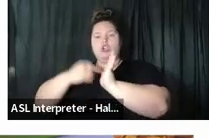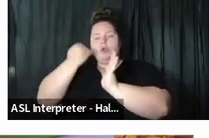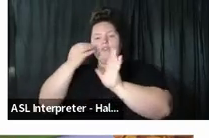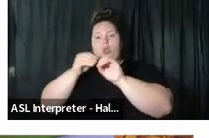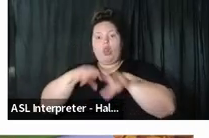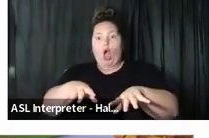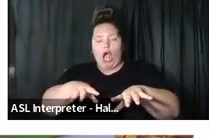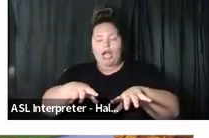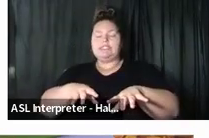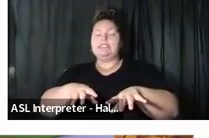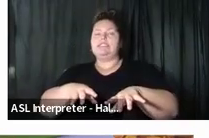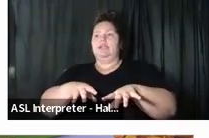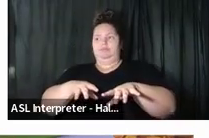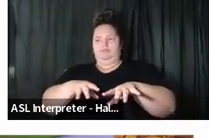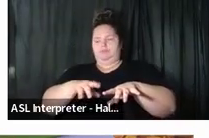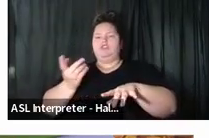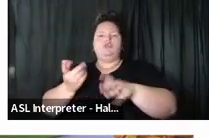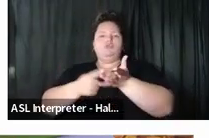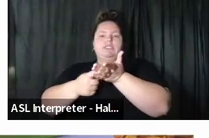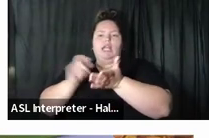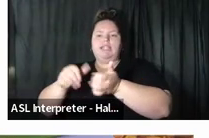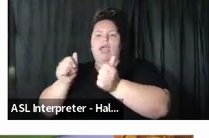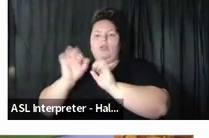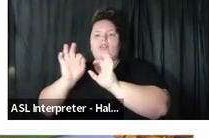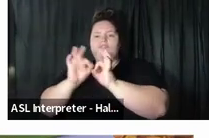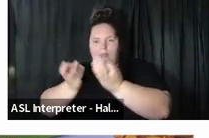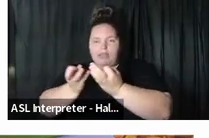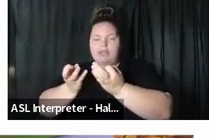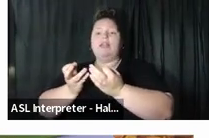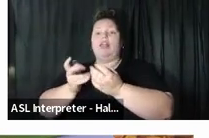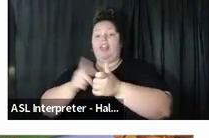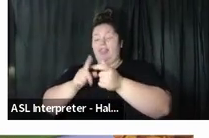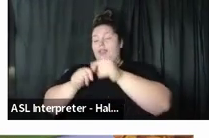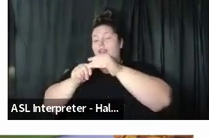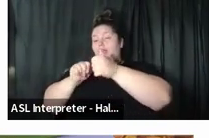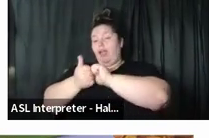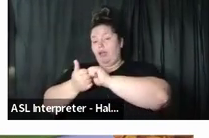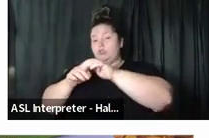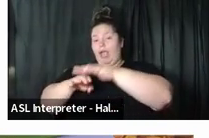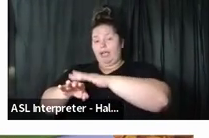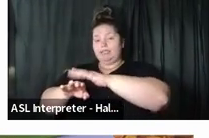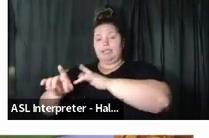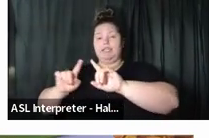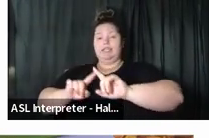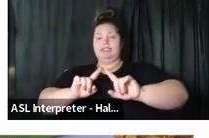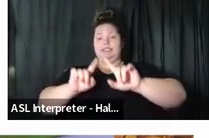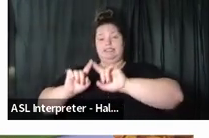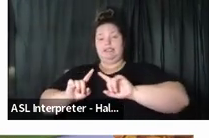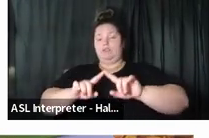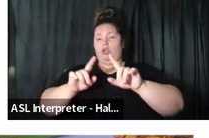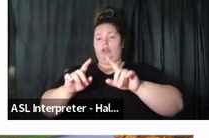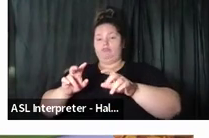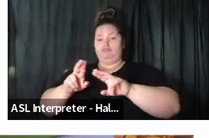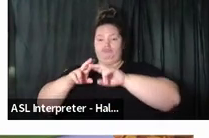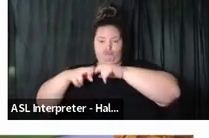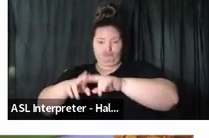lost, like just to go over that with your family. And then how to access the different attractions. So it'll give you like a different map that